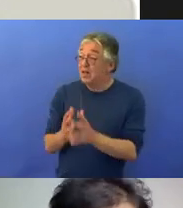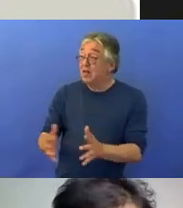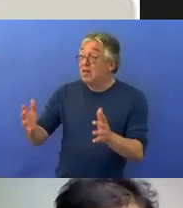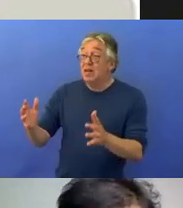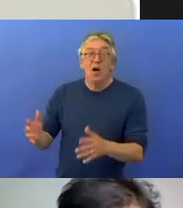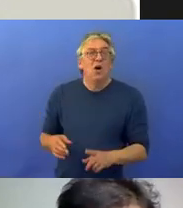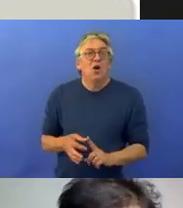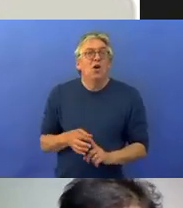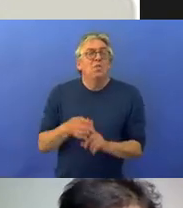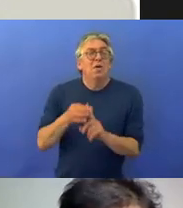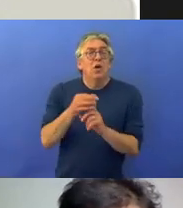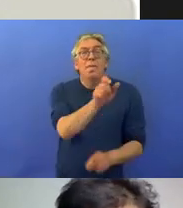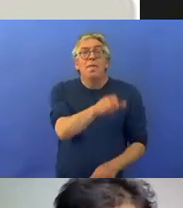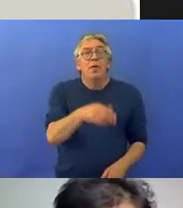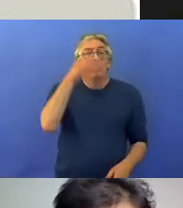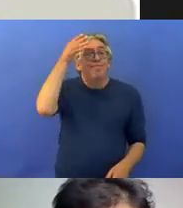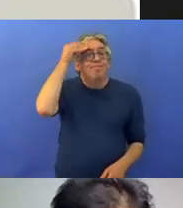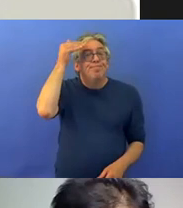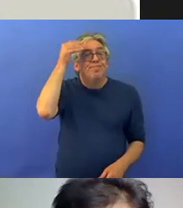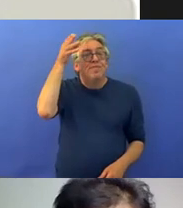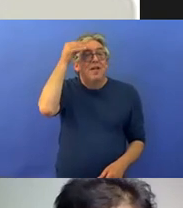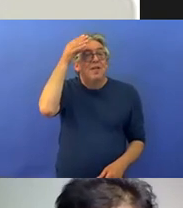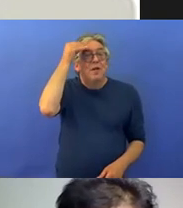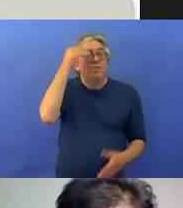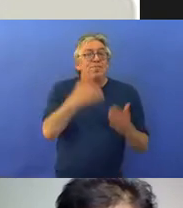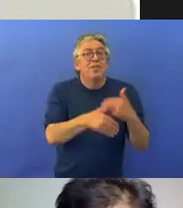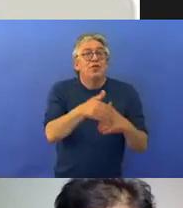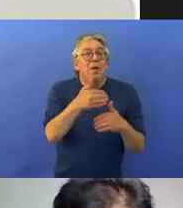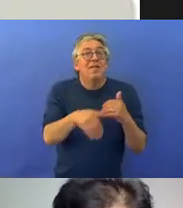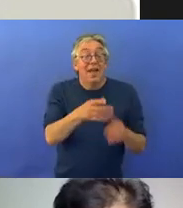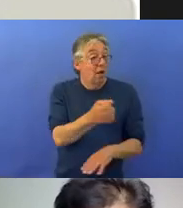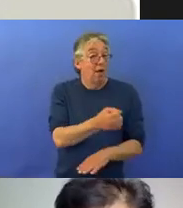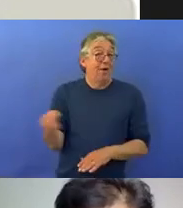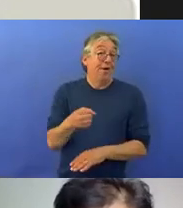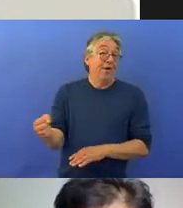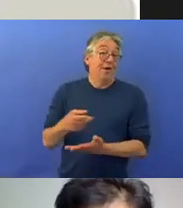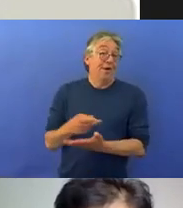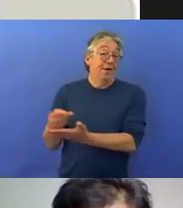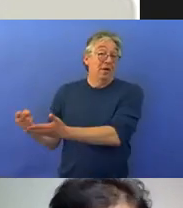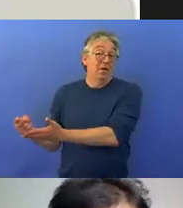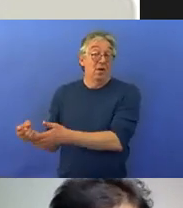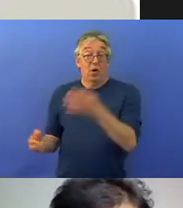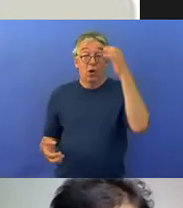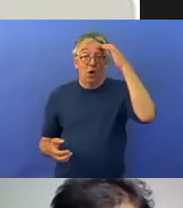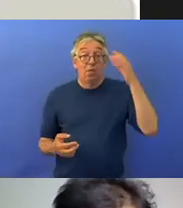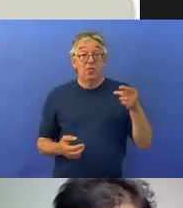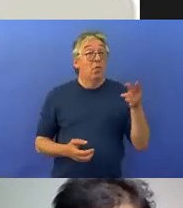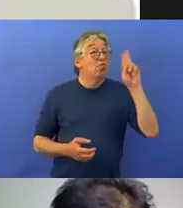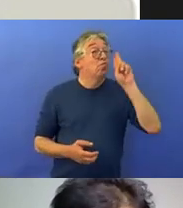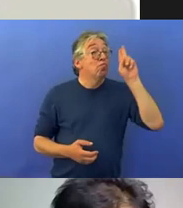people. The president promised to make a support center for getting out